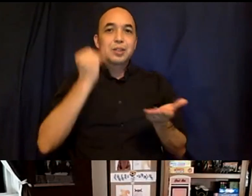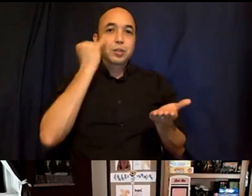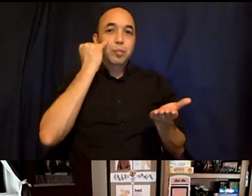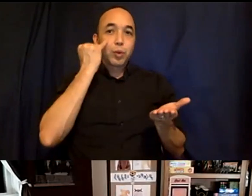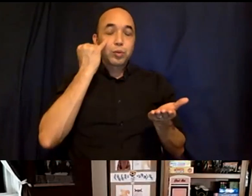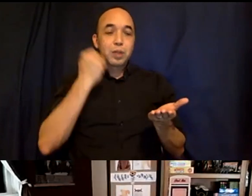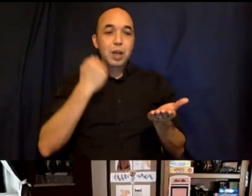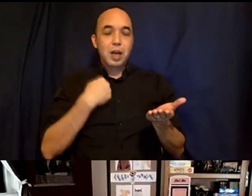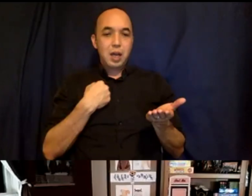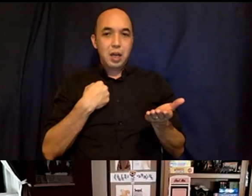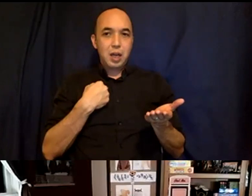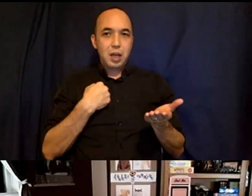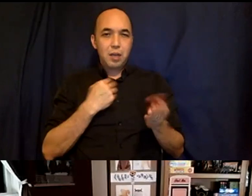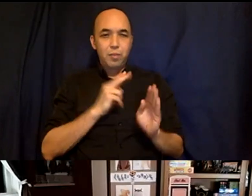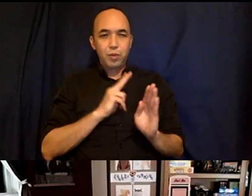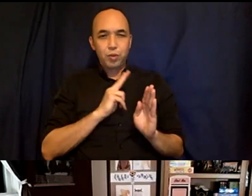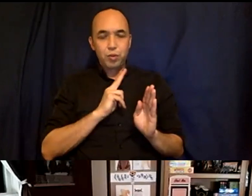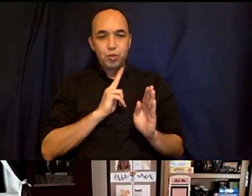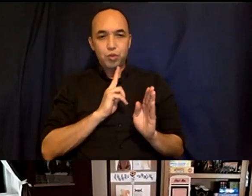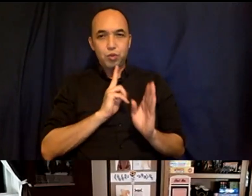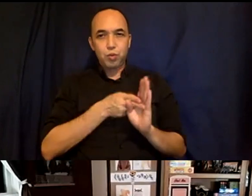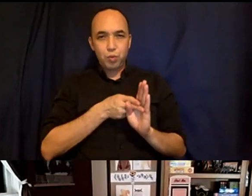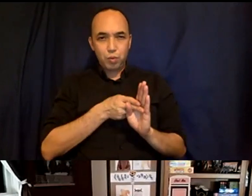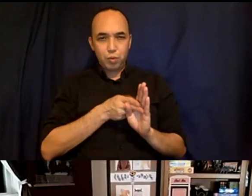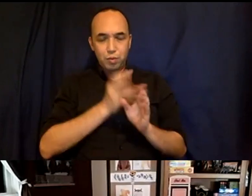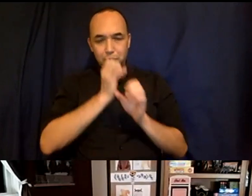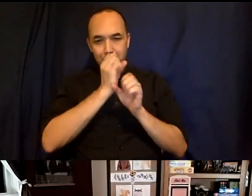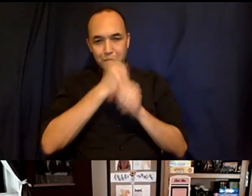join in on making desserts tonight. By the way, love your costume.